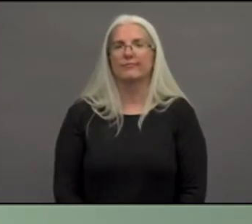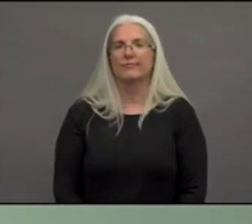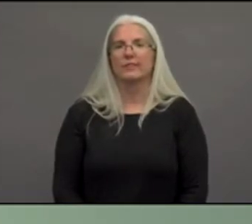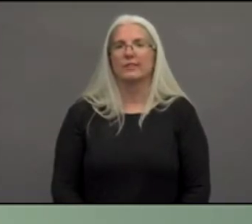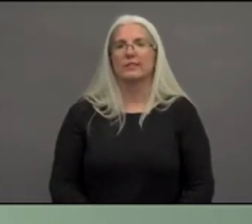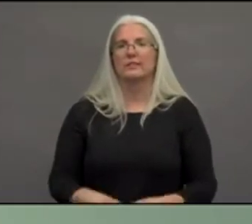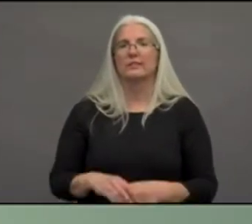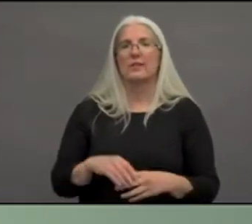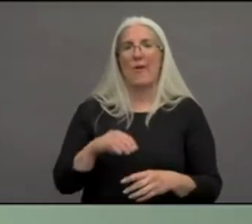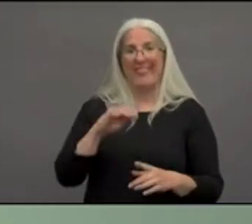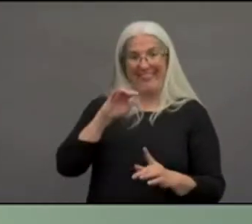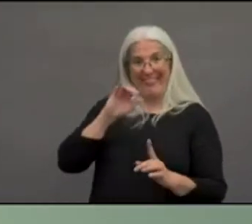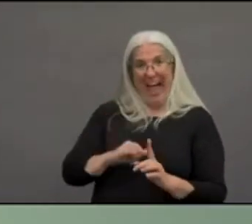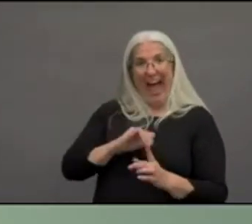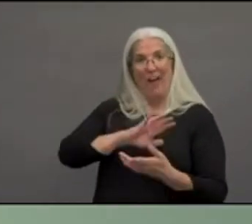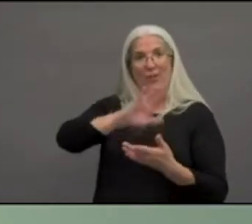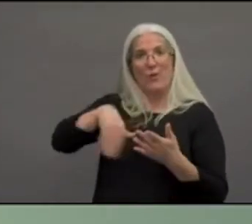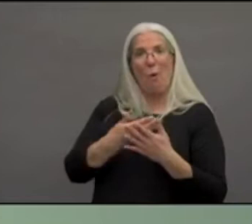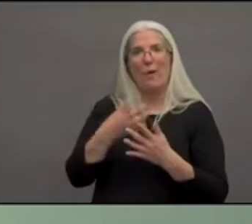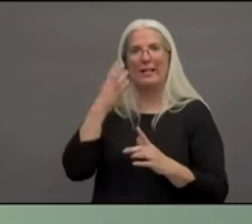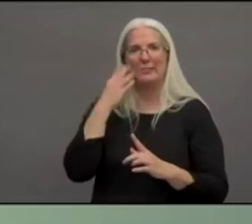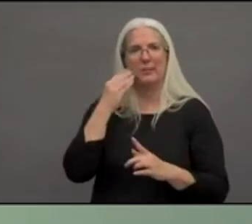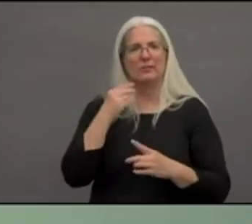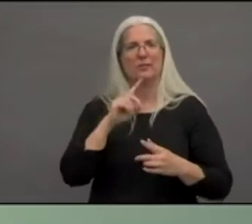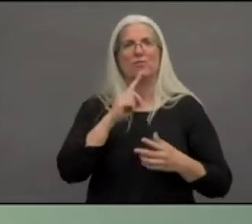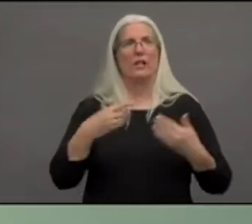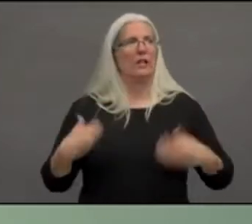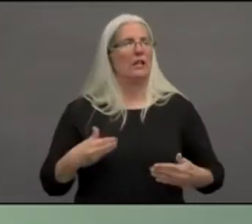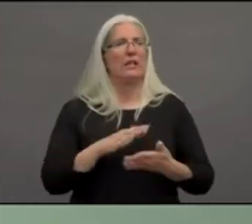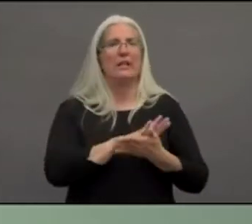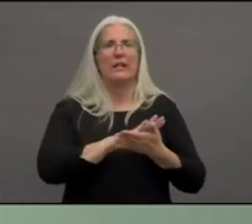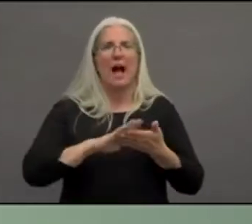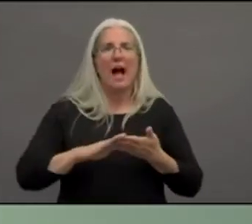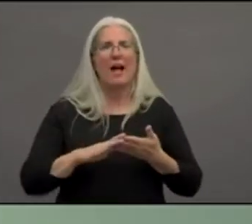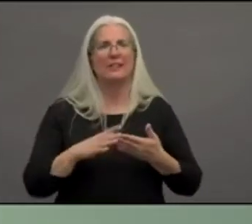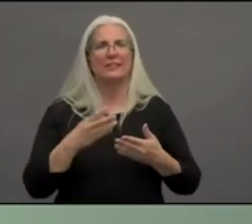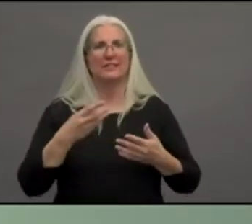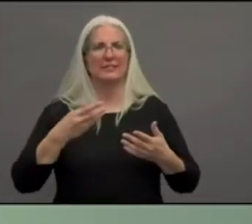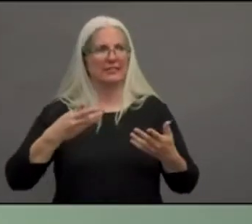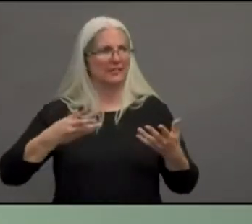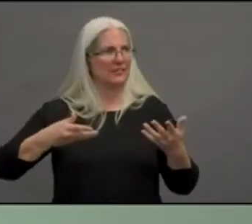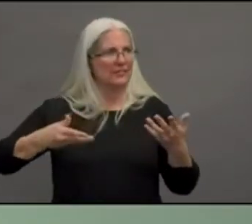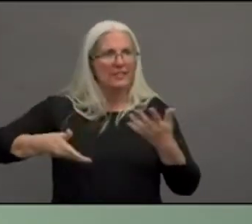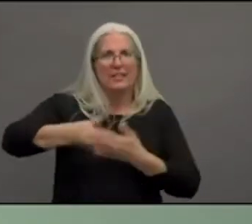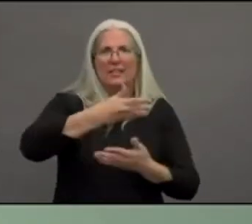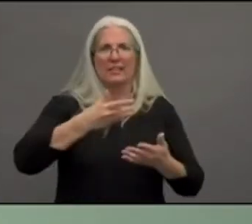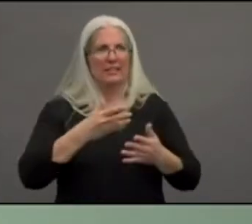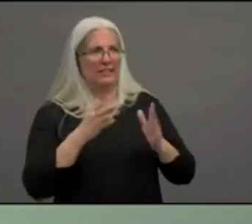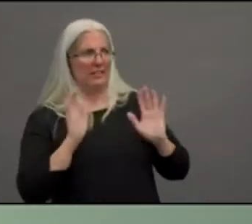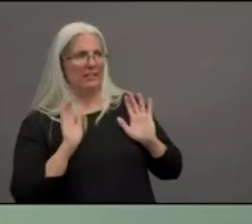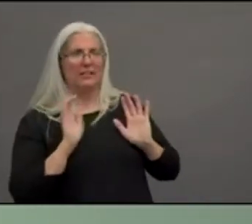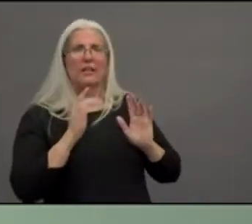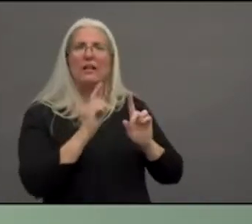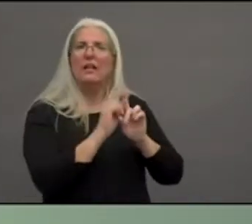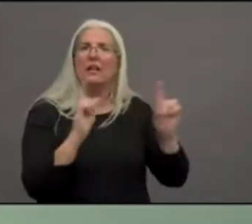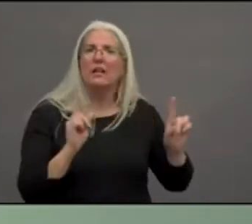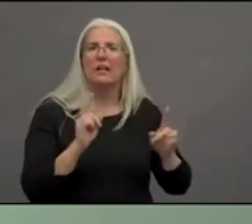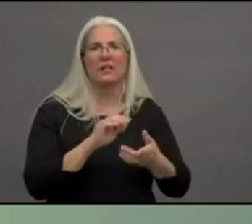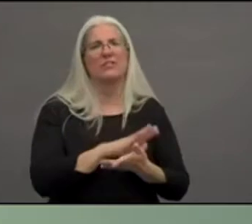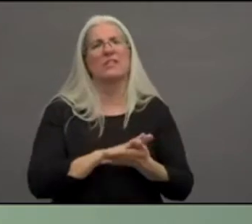was outside and in an open ventilated building. After my experience at the testing site, I have no